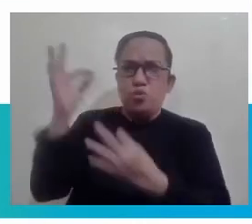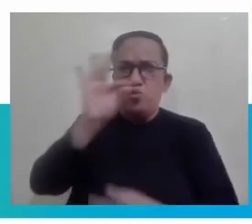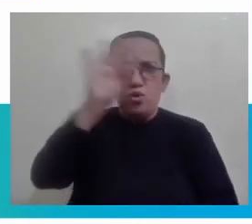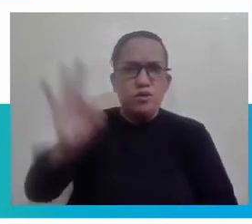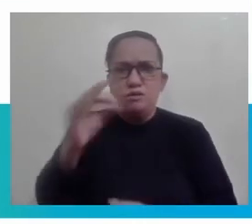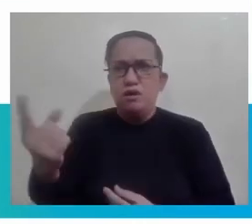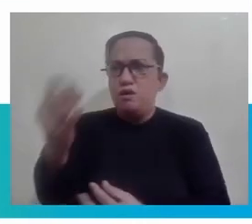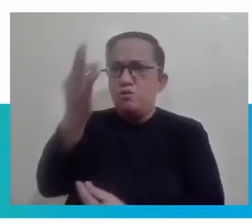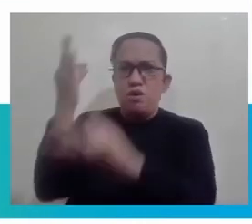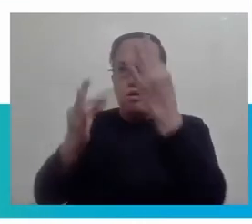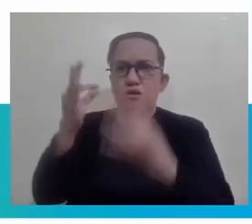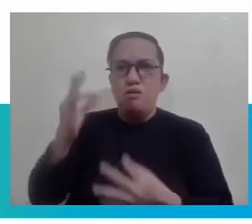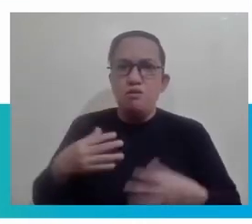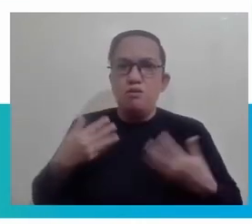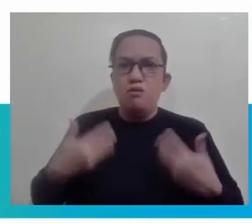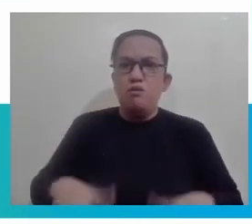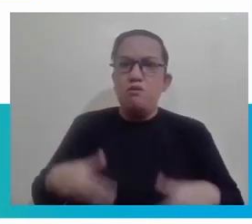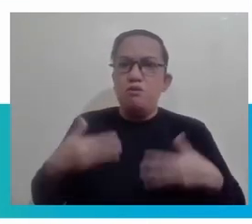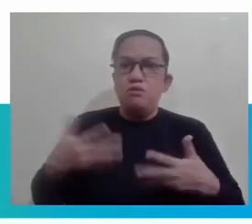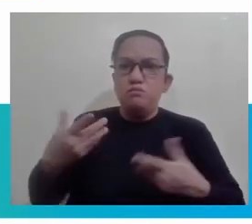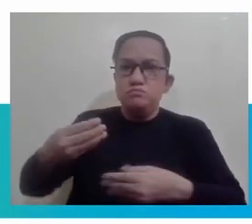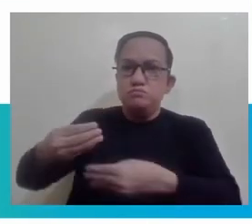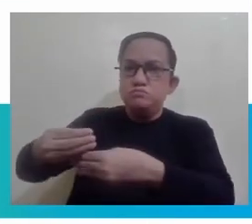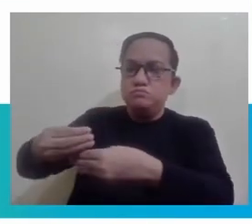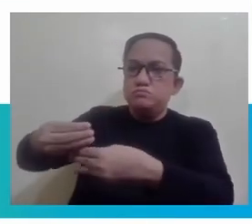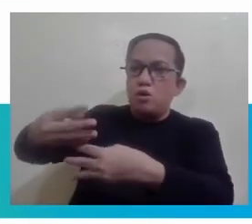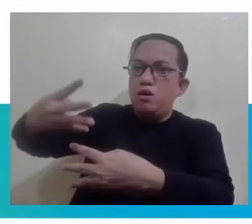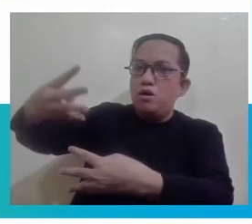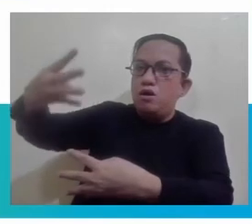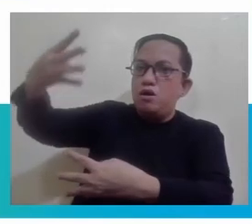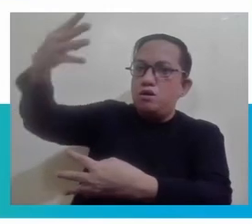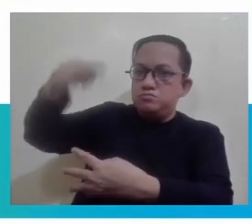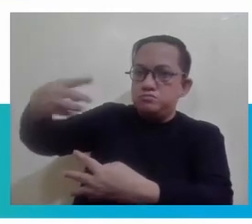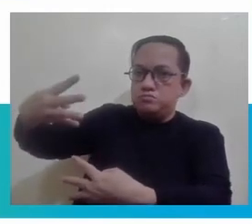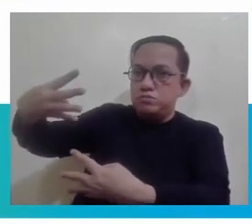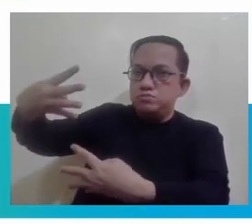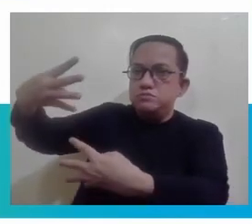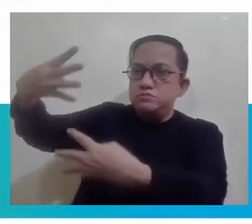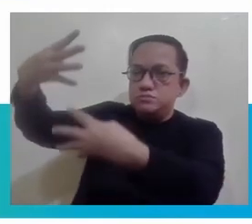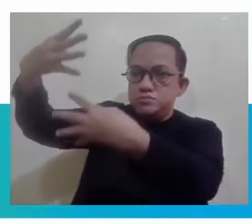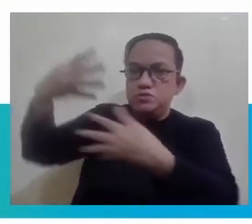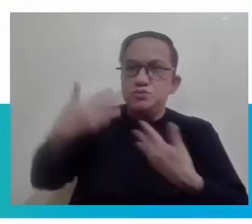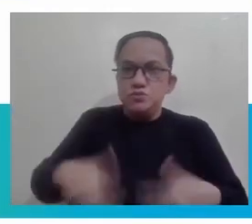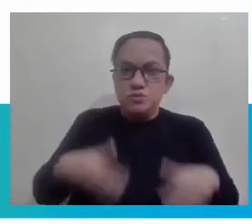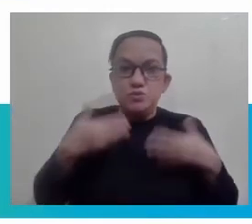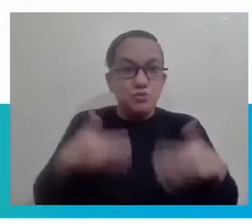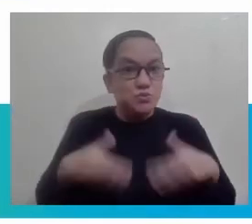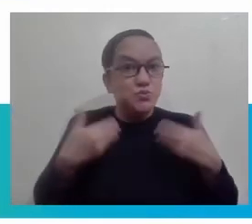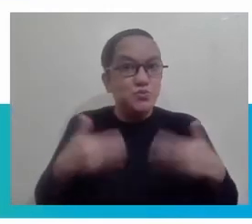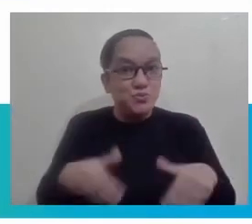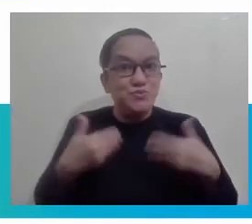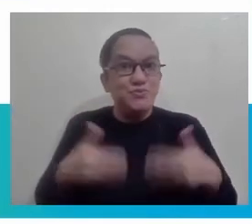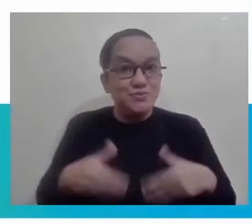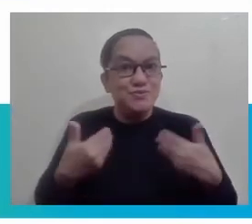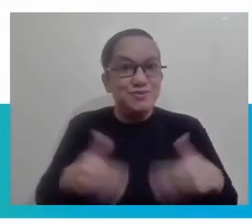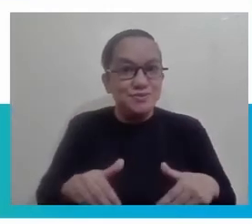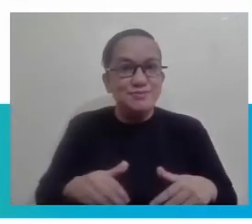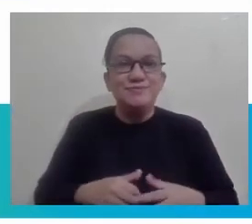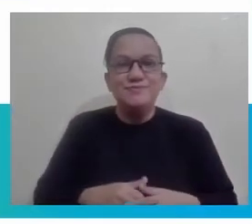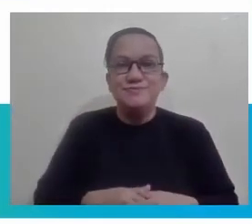engagement of enthusiasm within this area. I think all the panelists, Alfredo, Jean